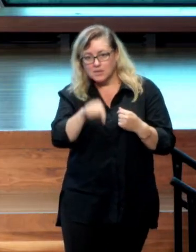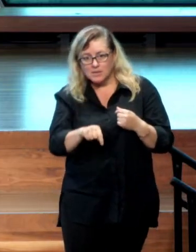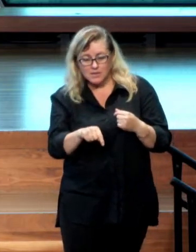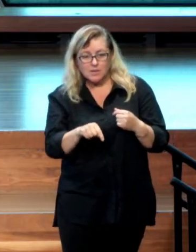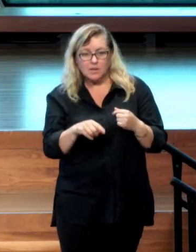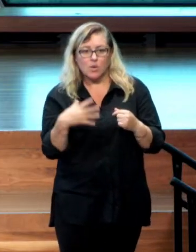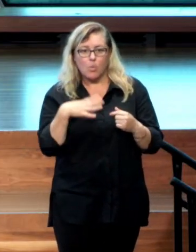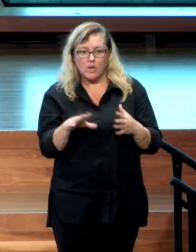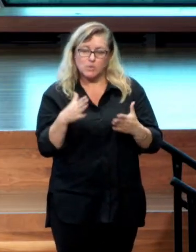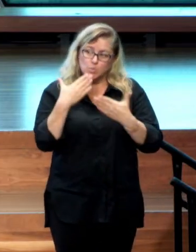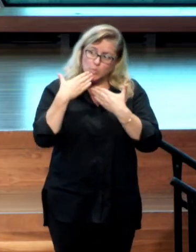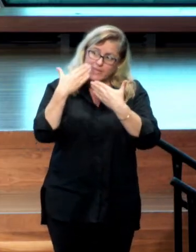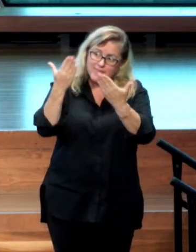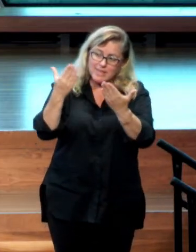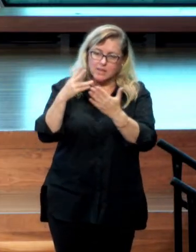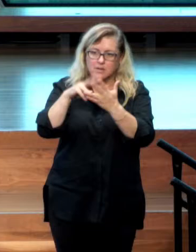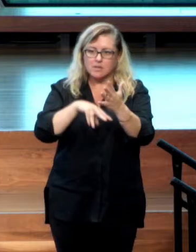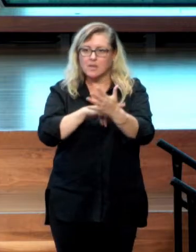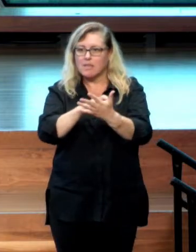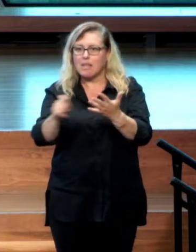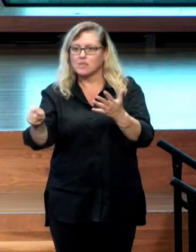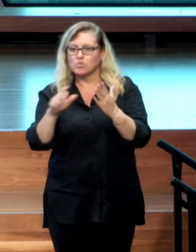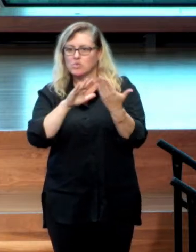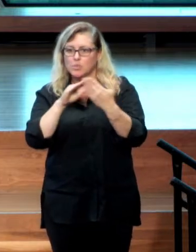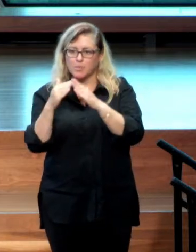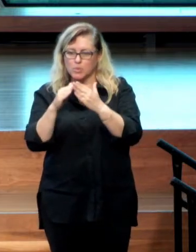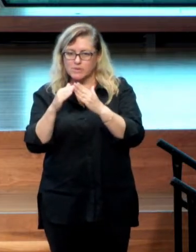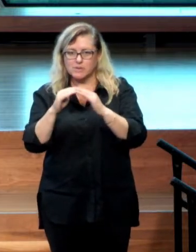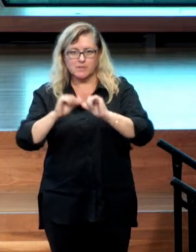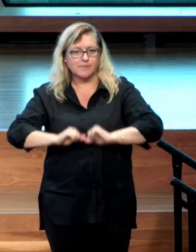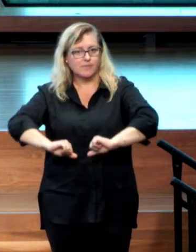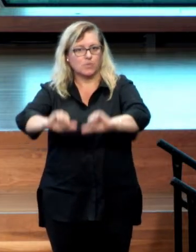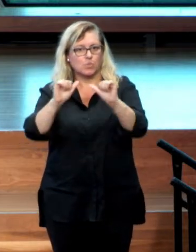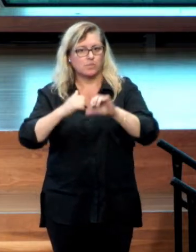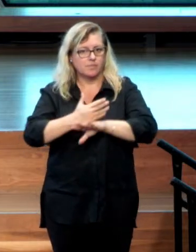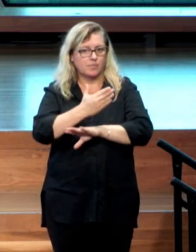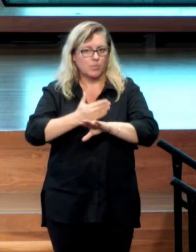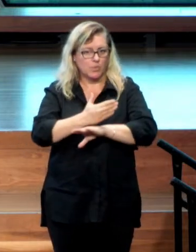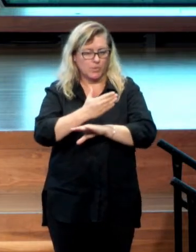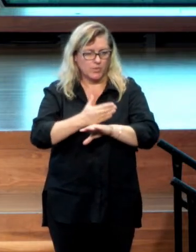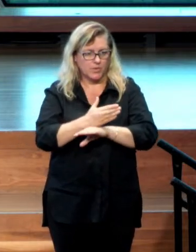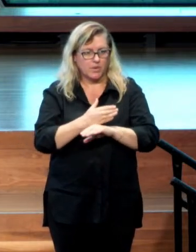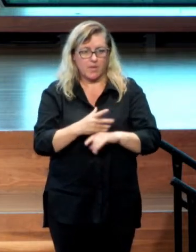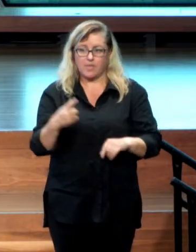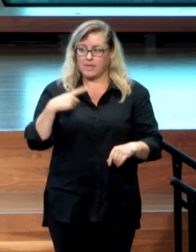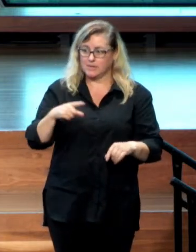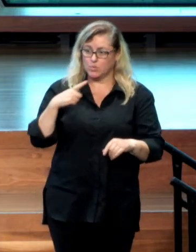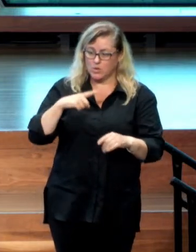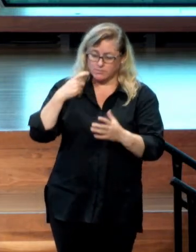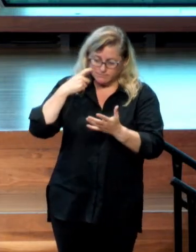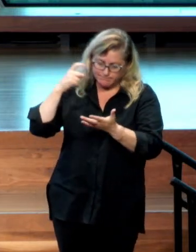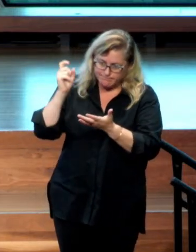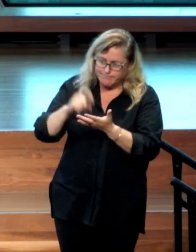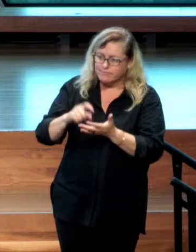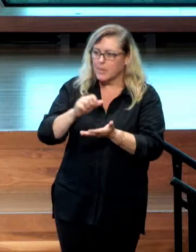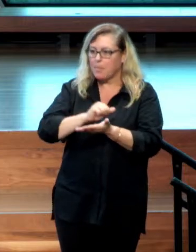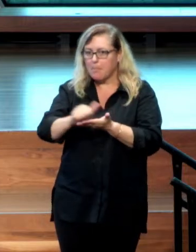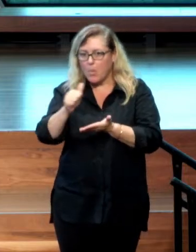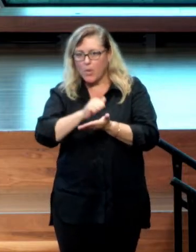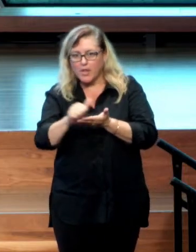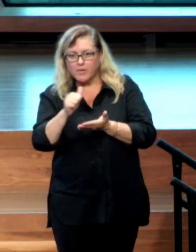for these awards, I want to thank the wider literary community for all the work that you do. It's why I acknowledge the multitude of